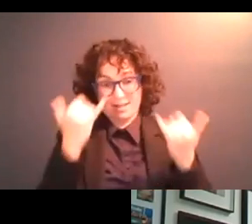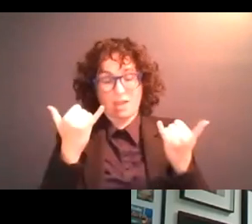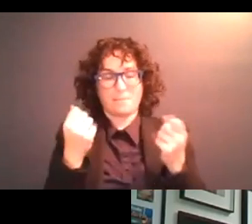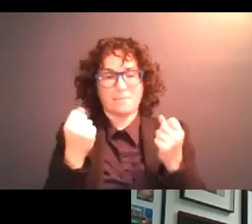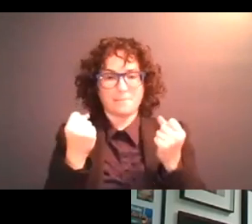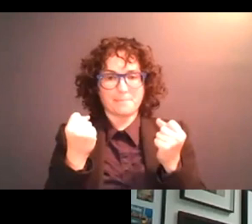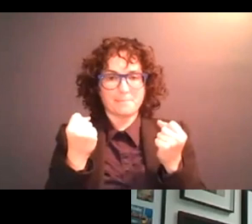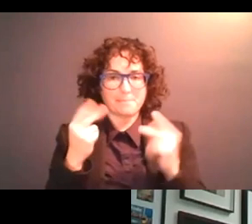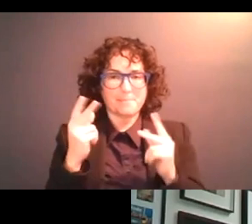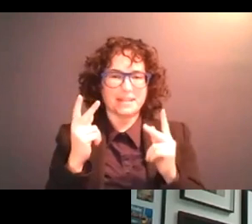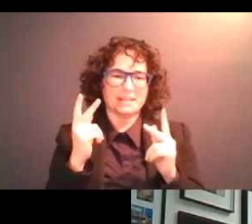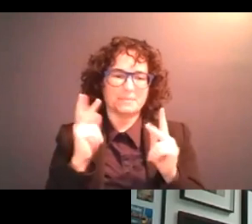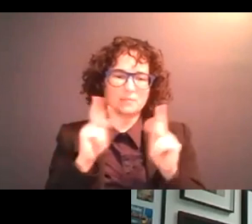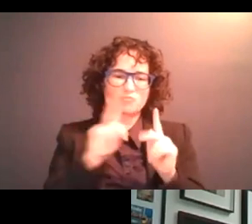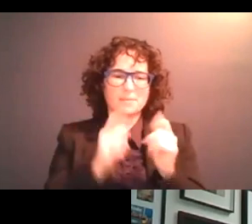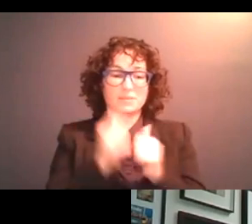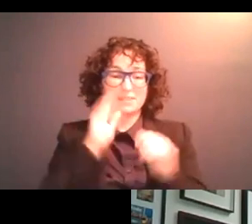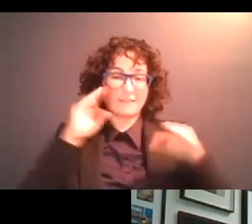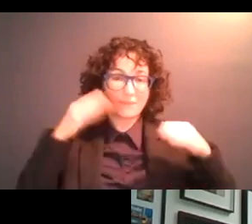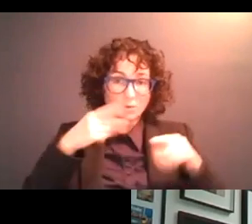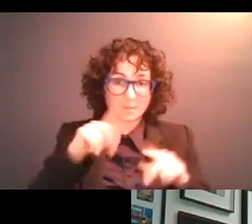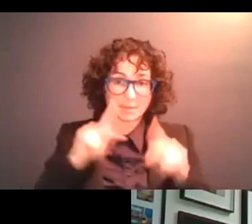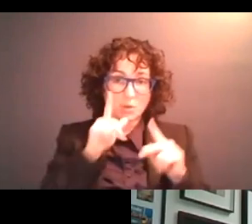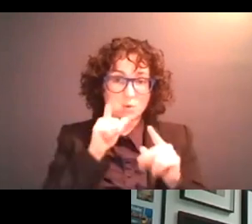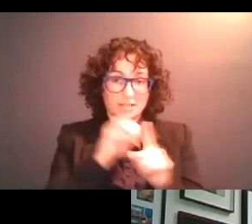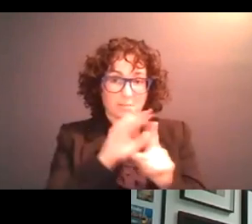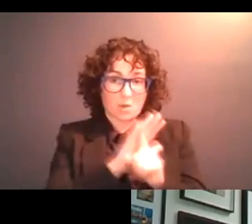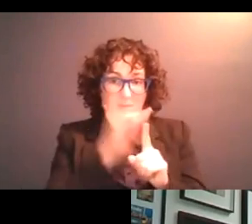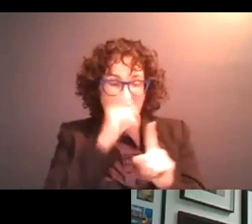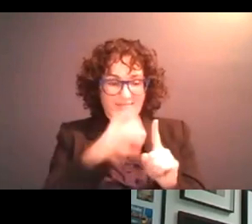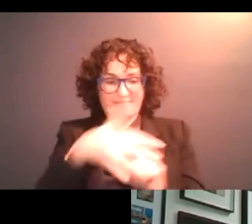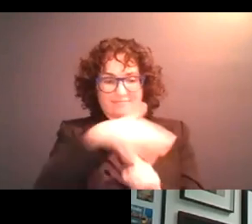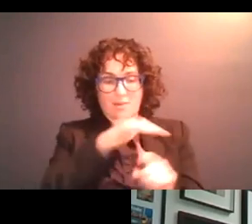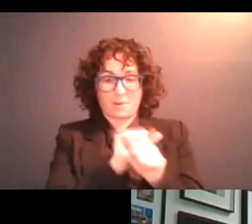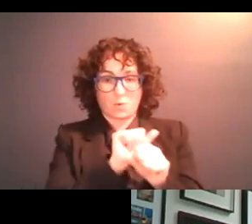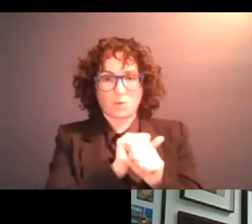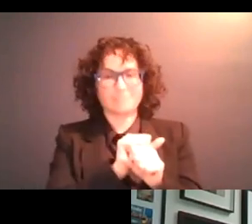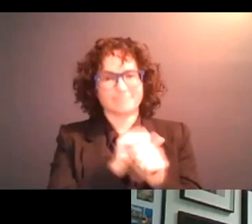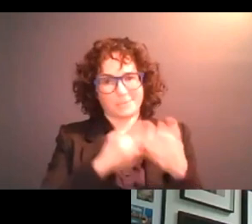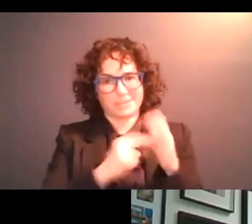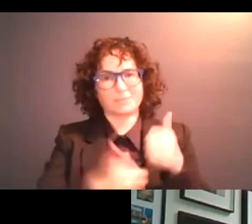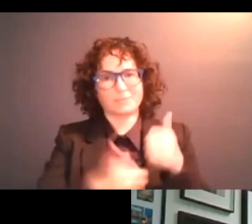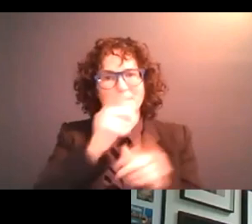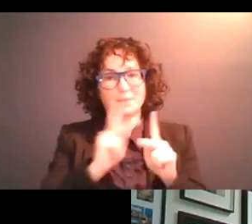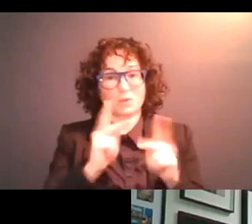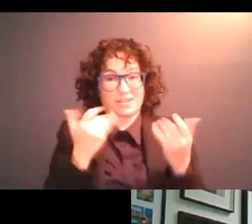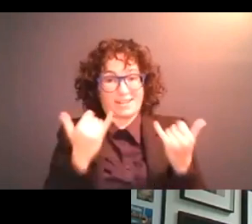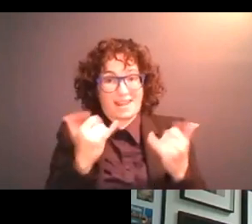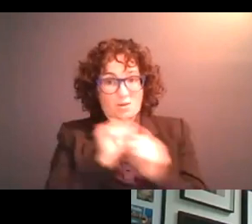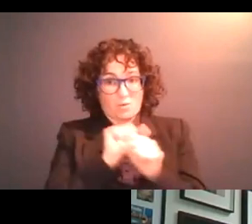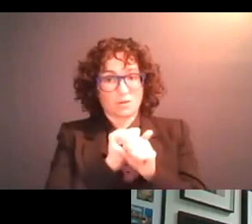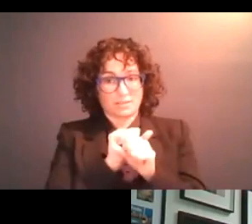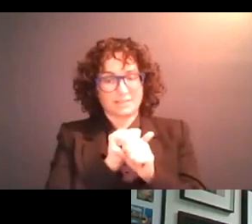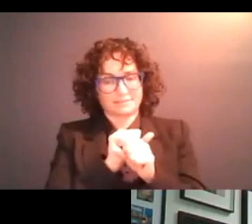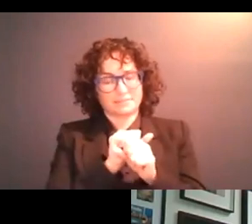is on people who are being exposed because of their work environment. So as a result, we are prioritizing people who are currently working in these fields,